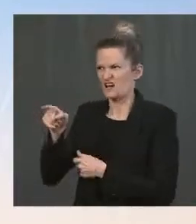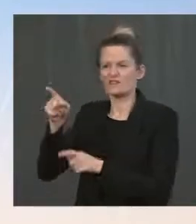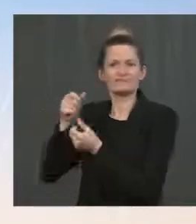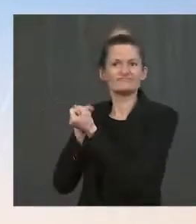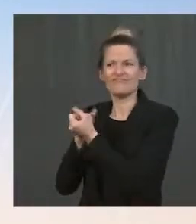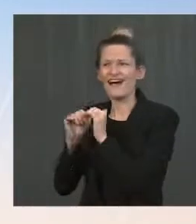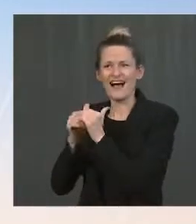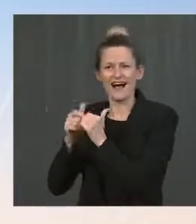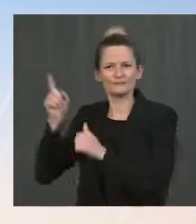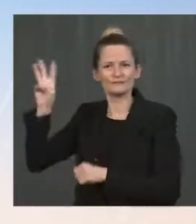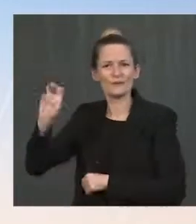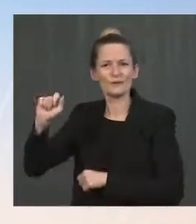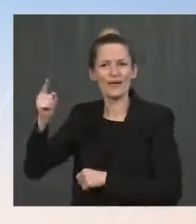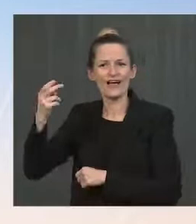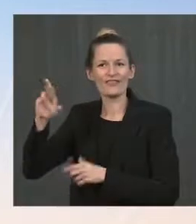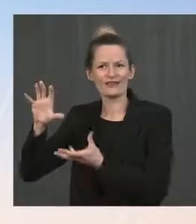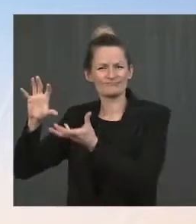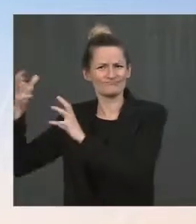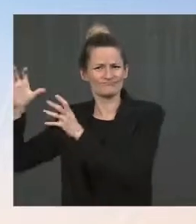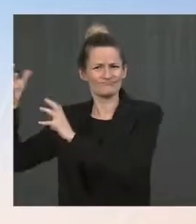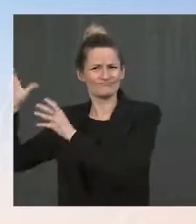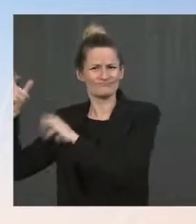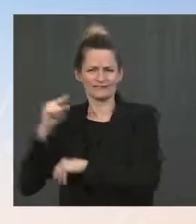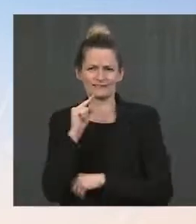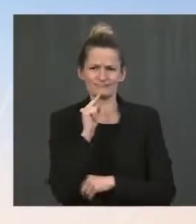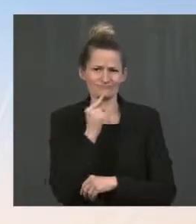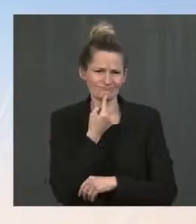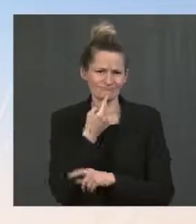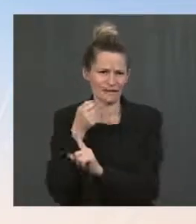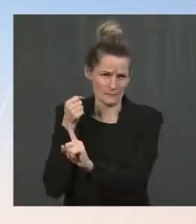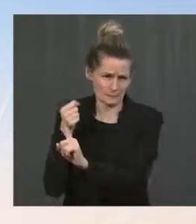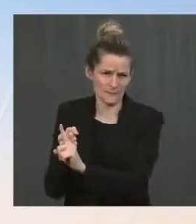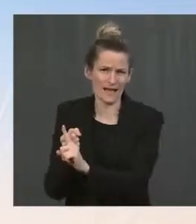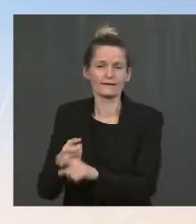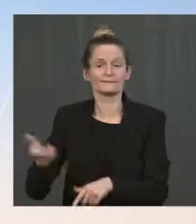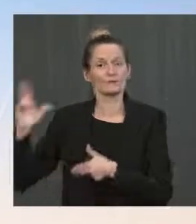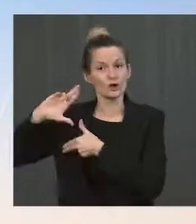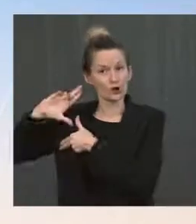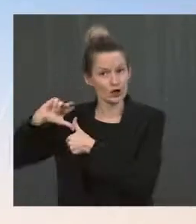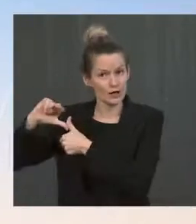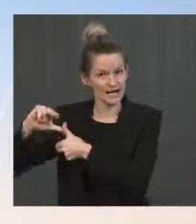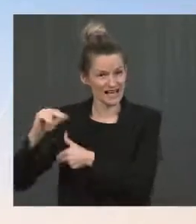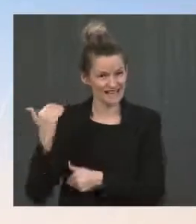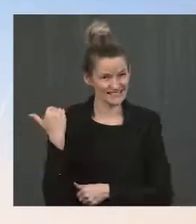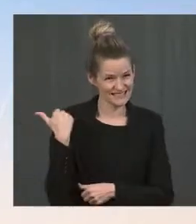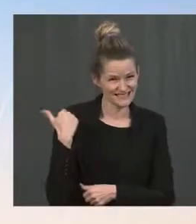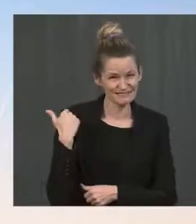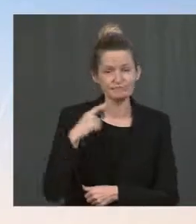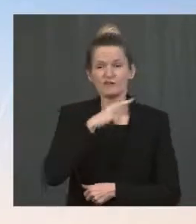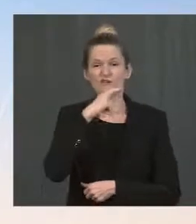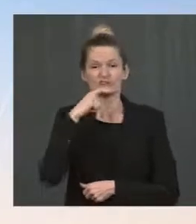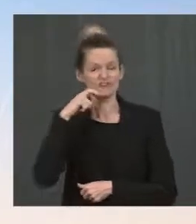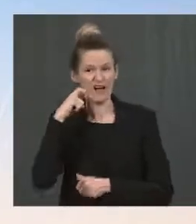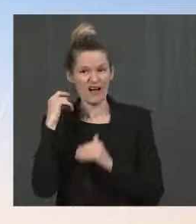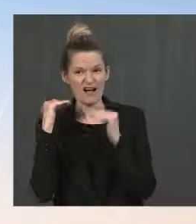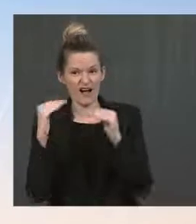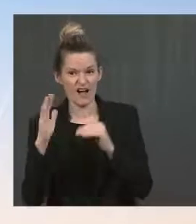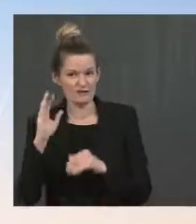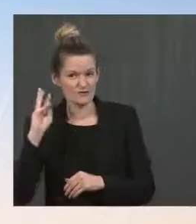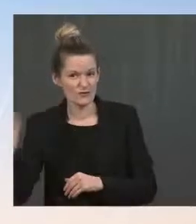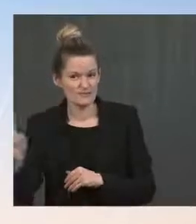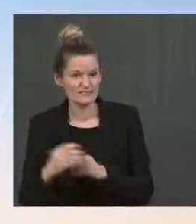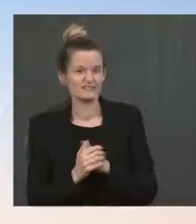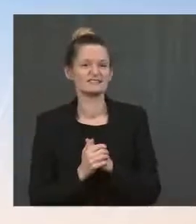Whether it's forest fires or drought or hurricanes, obviously that's also causing a disruption. And as we build this